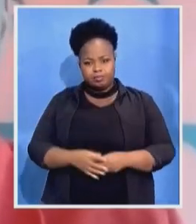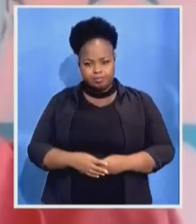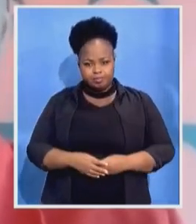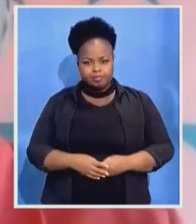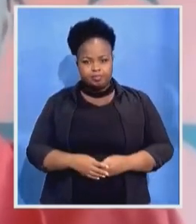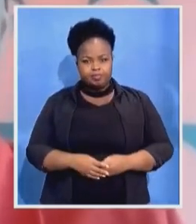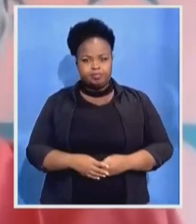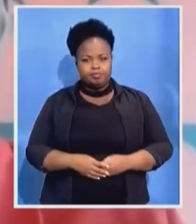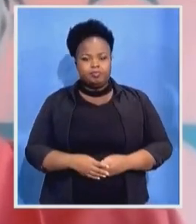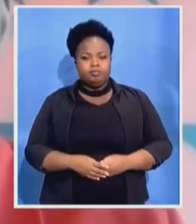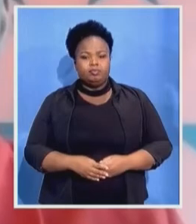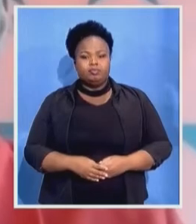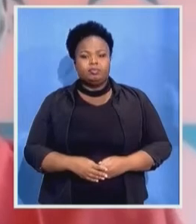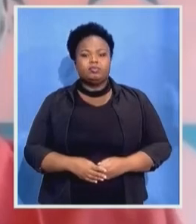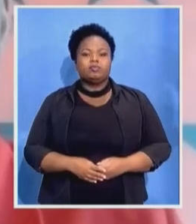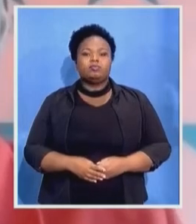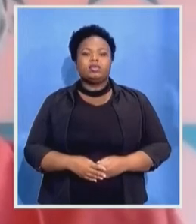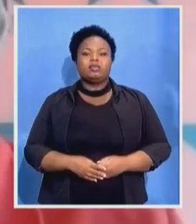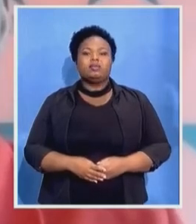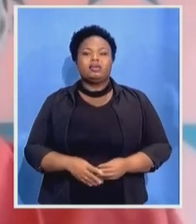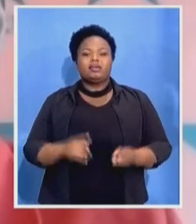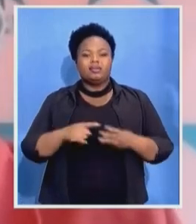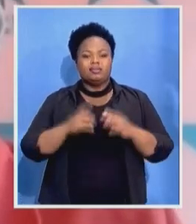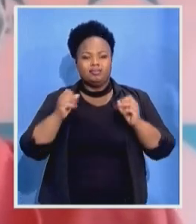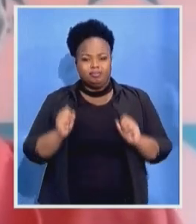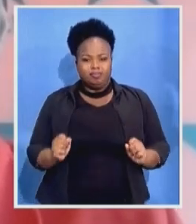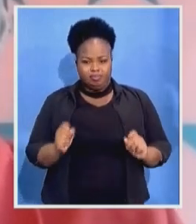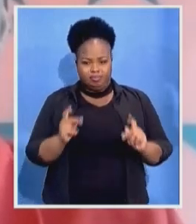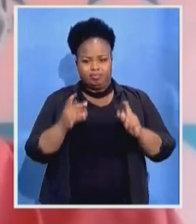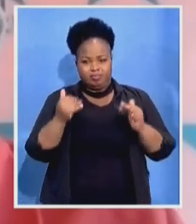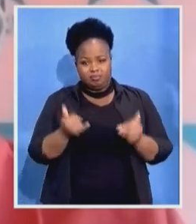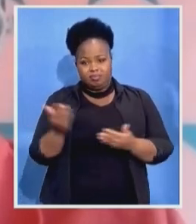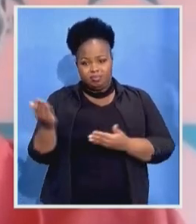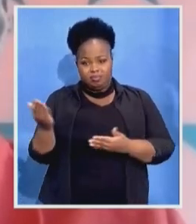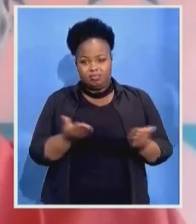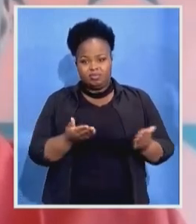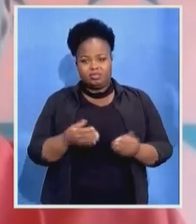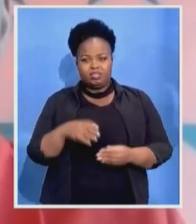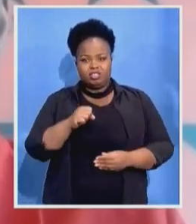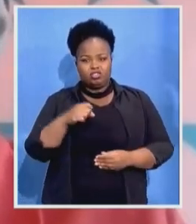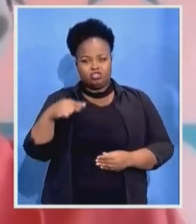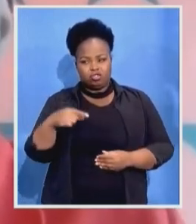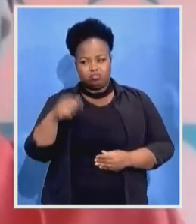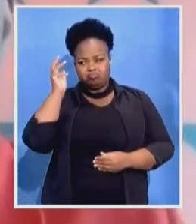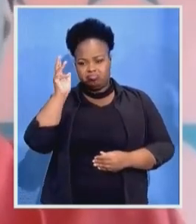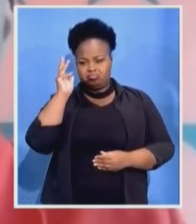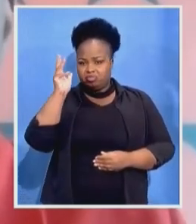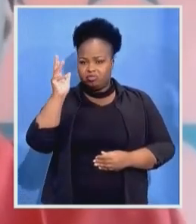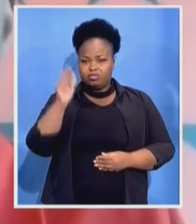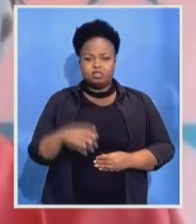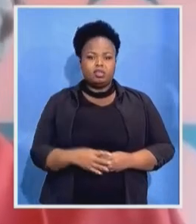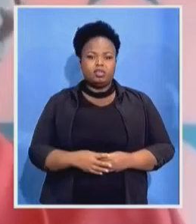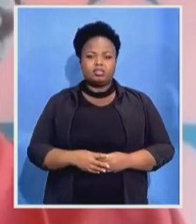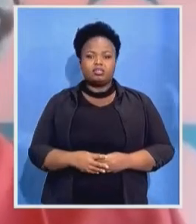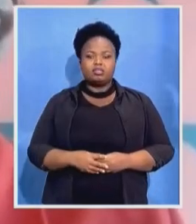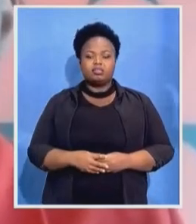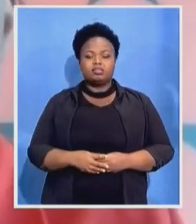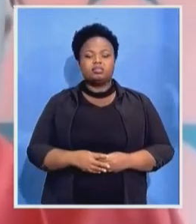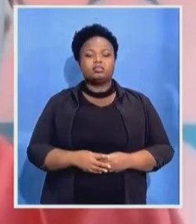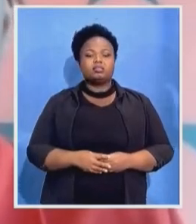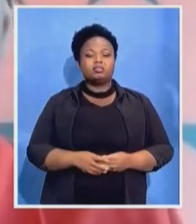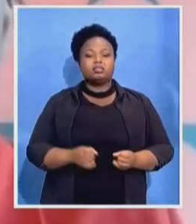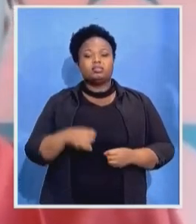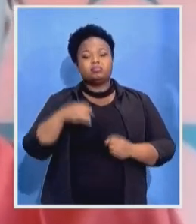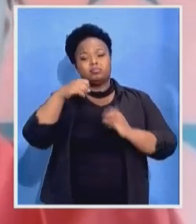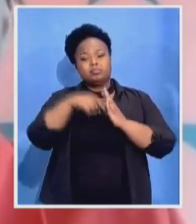opportunity to invite the General Secretary to present the statement of the key outcomes of the Central Committee